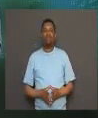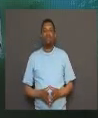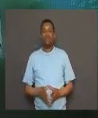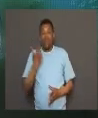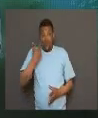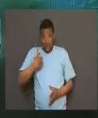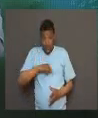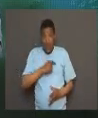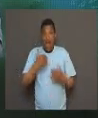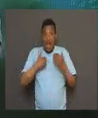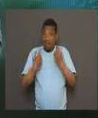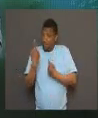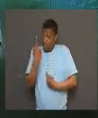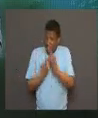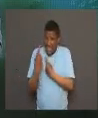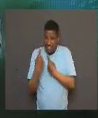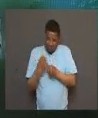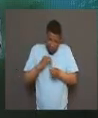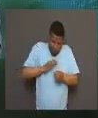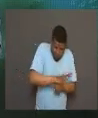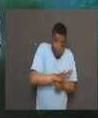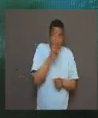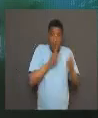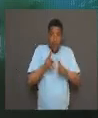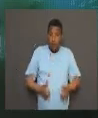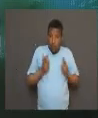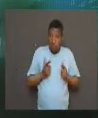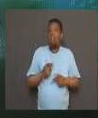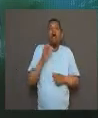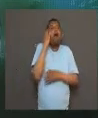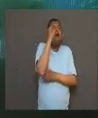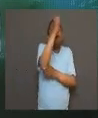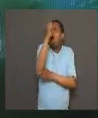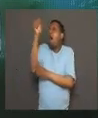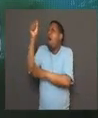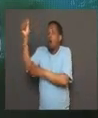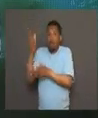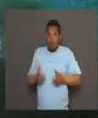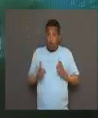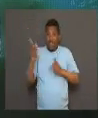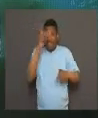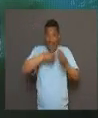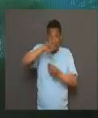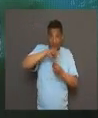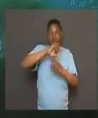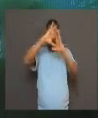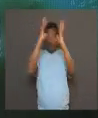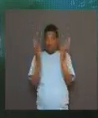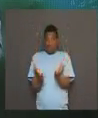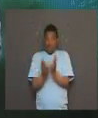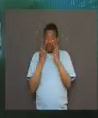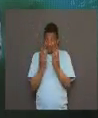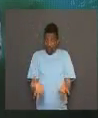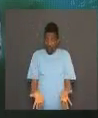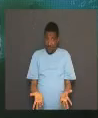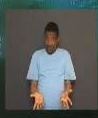Today, we have discussed the densely and sparsely populated areas of the